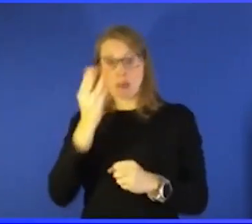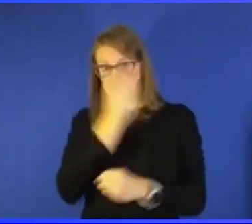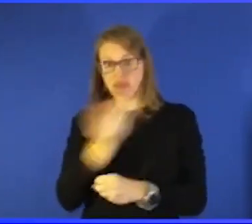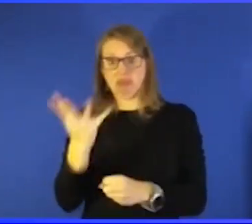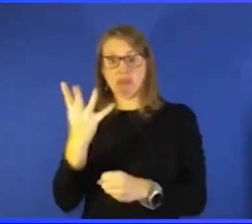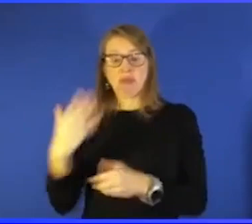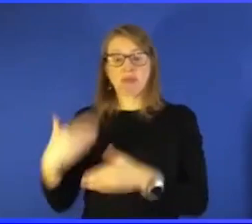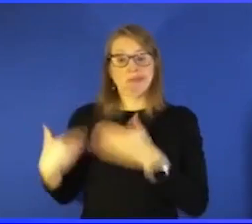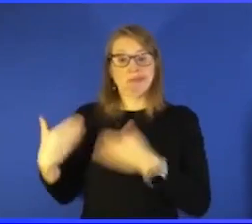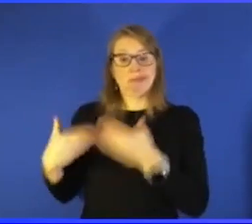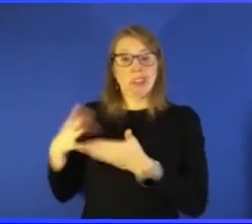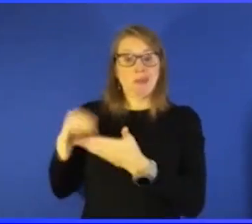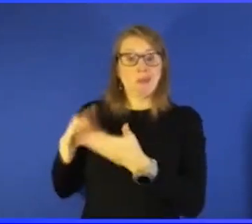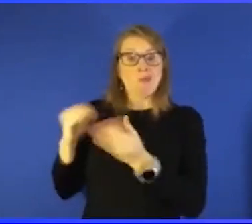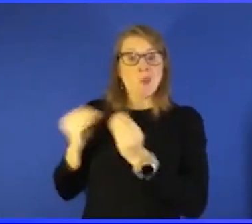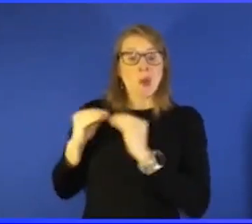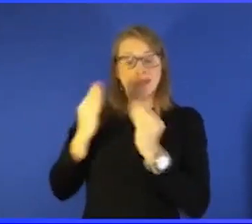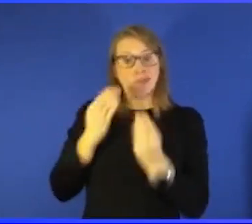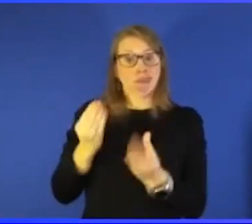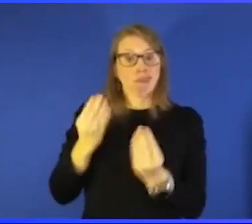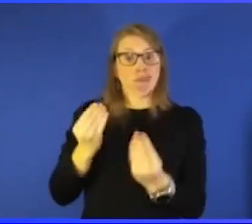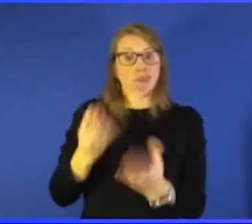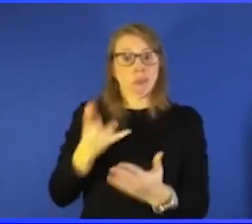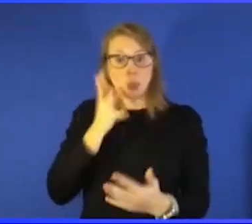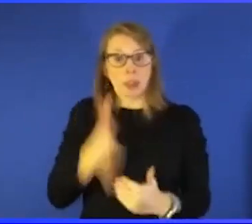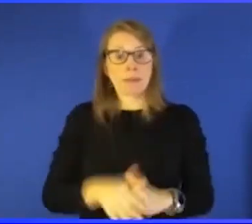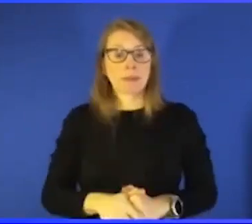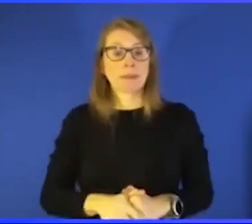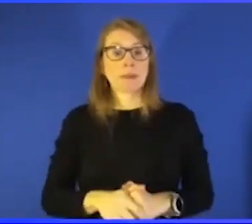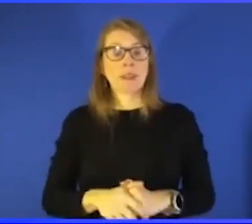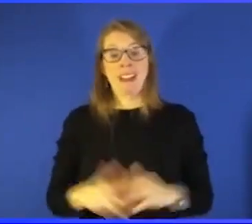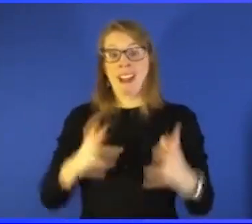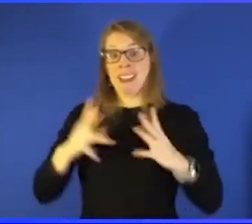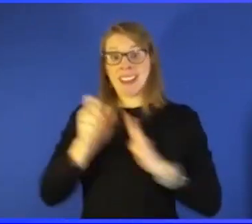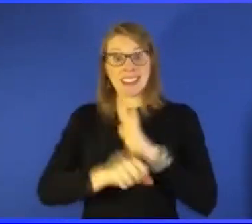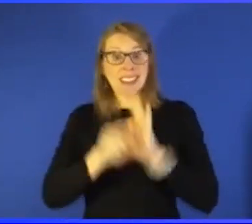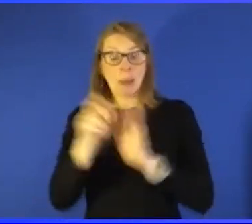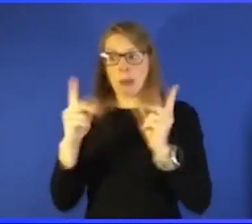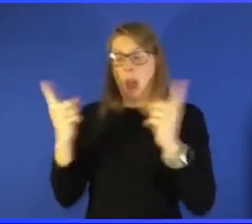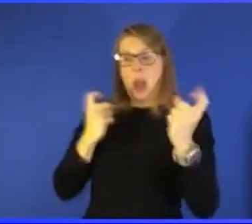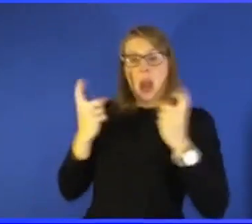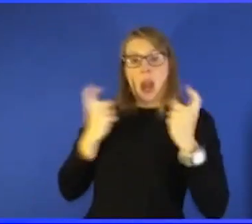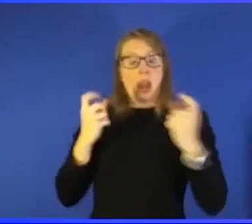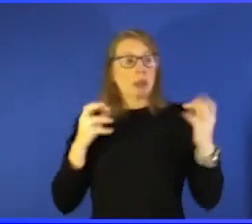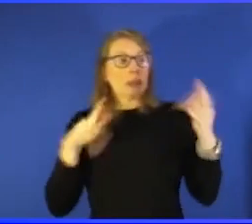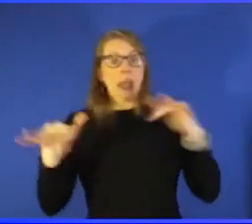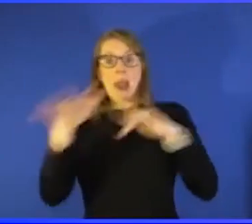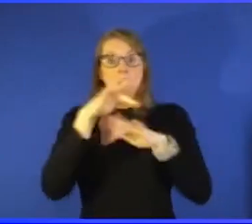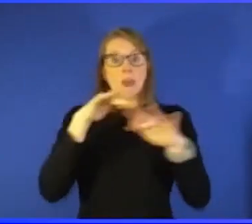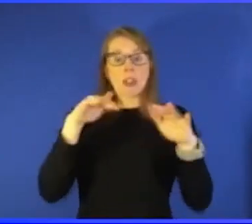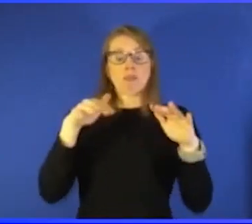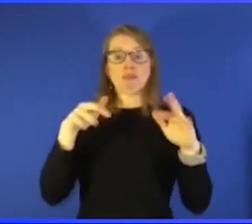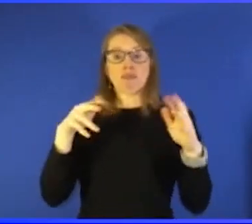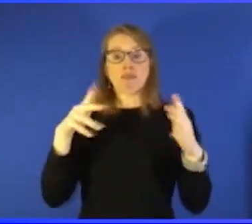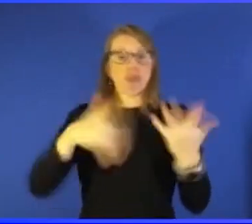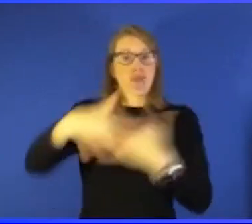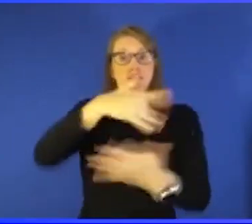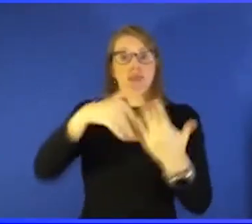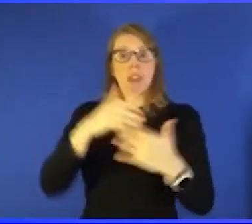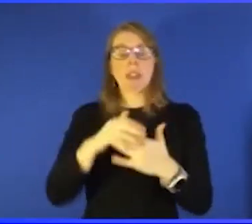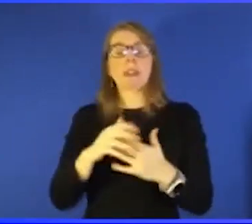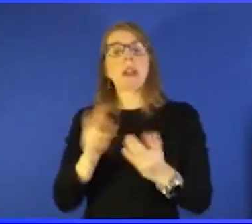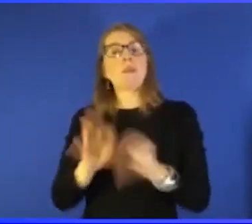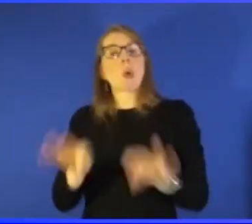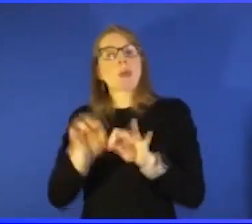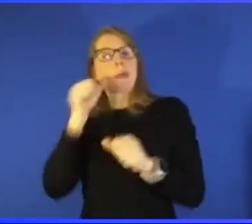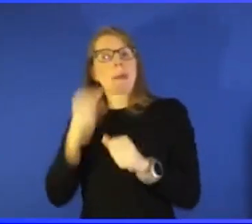further into the holiday season and people asking questions about gathering and doing those things. But also the important thing to remember is if you are